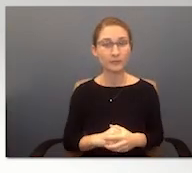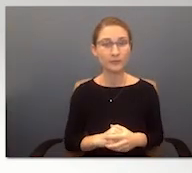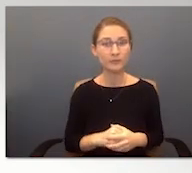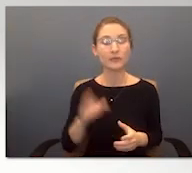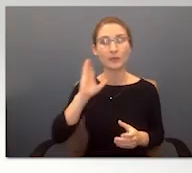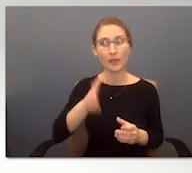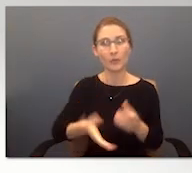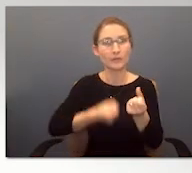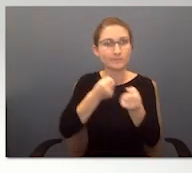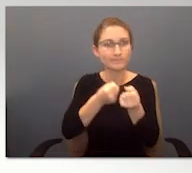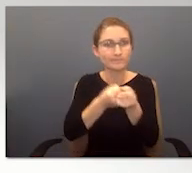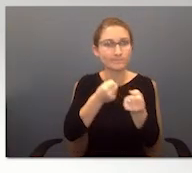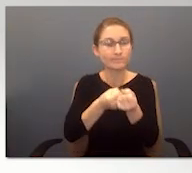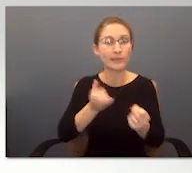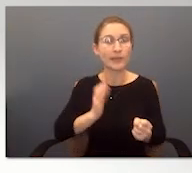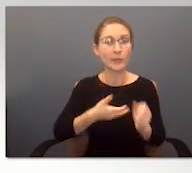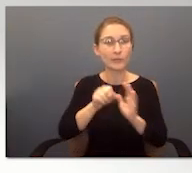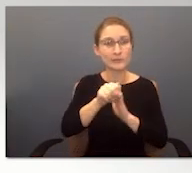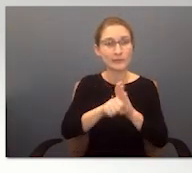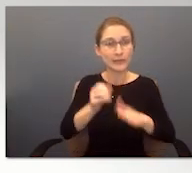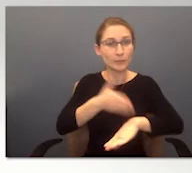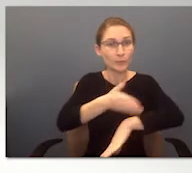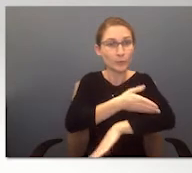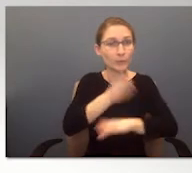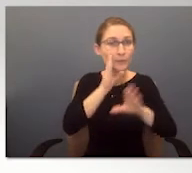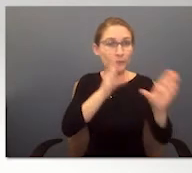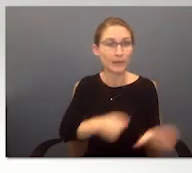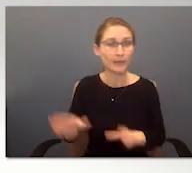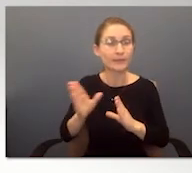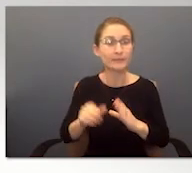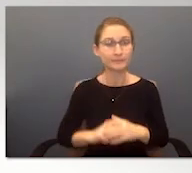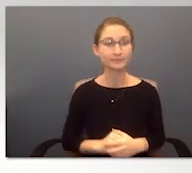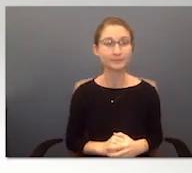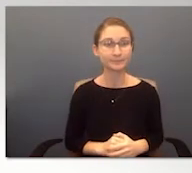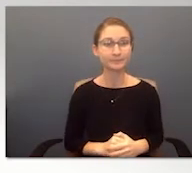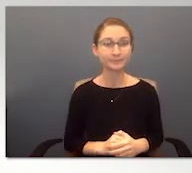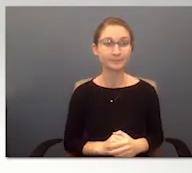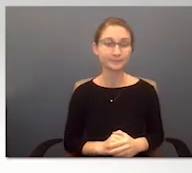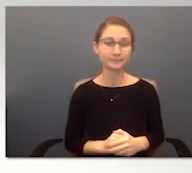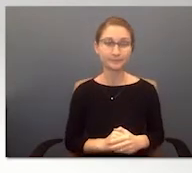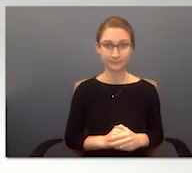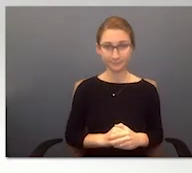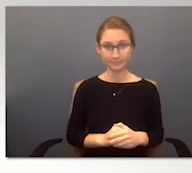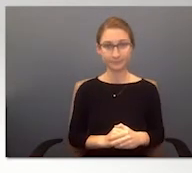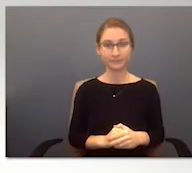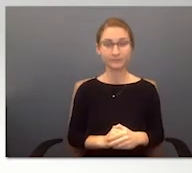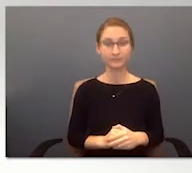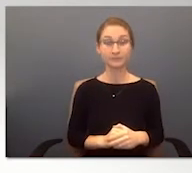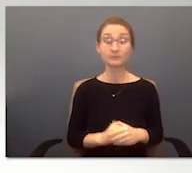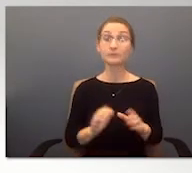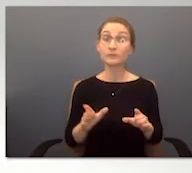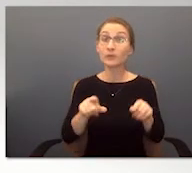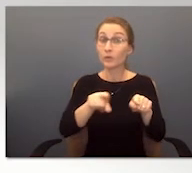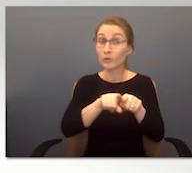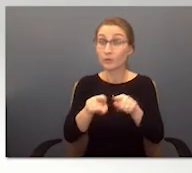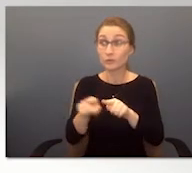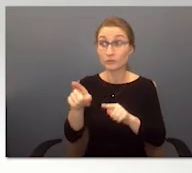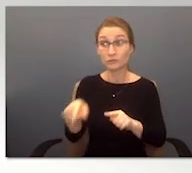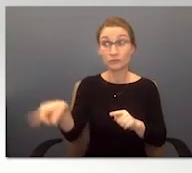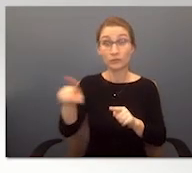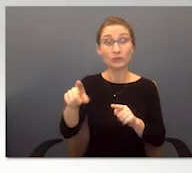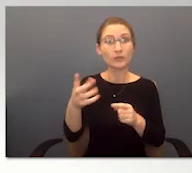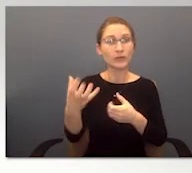health improvement plan and really shape it, so for the next 5 years. And you know, they're also